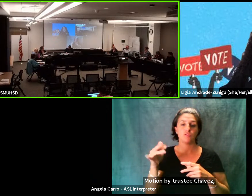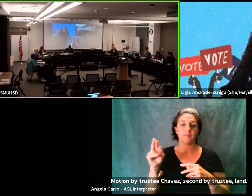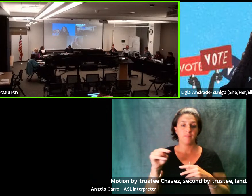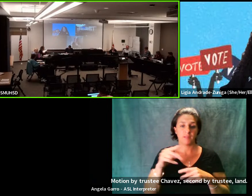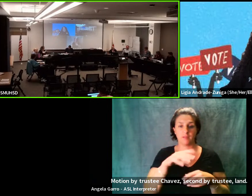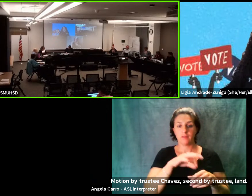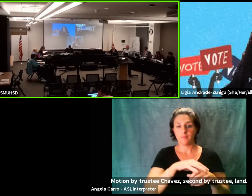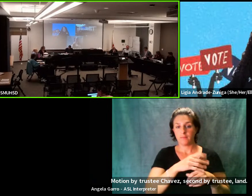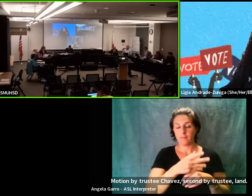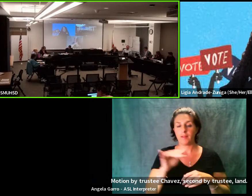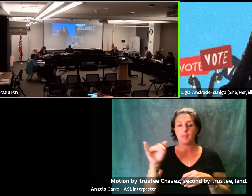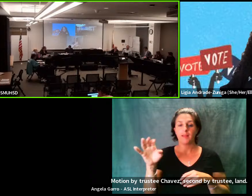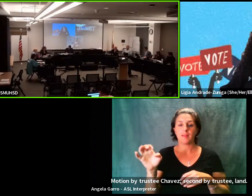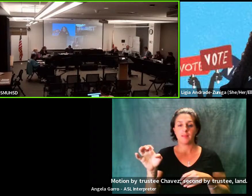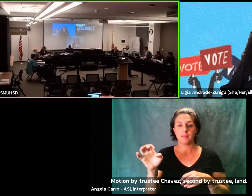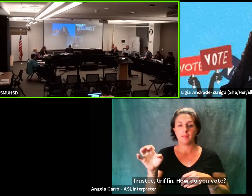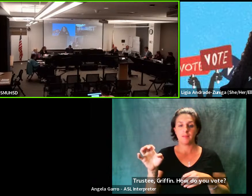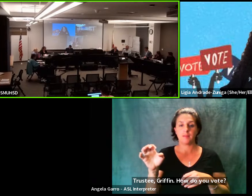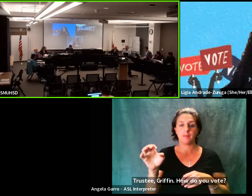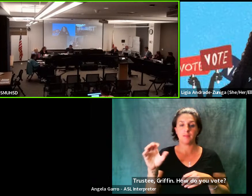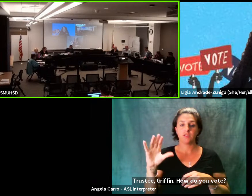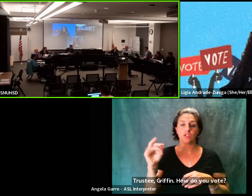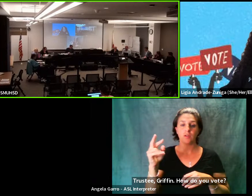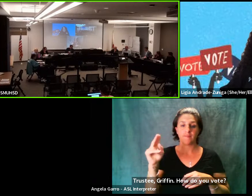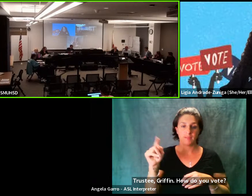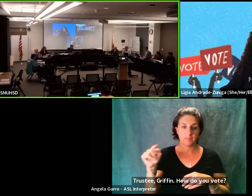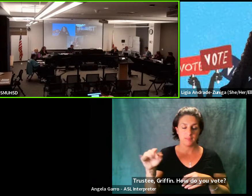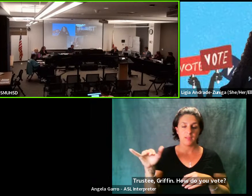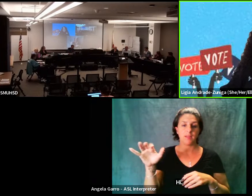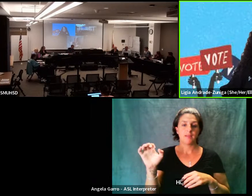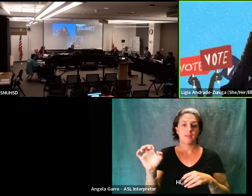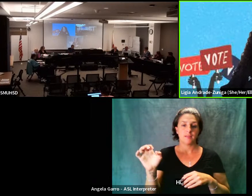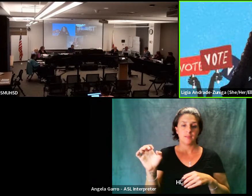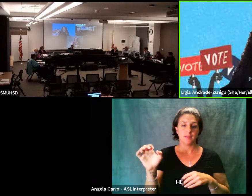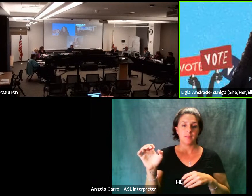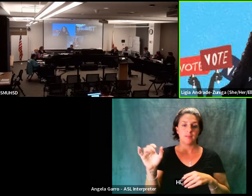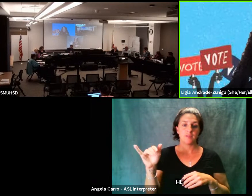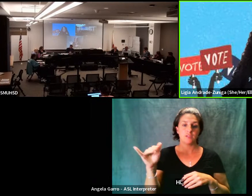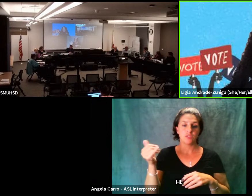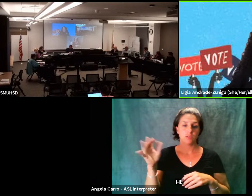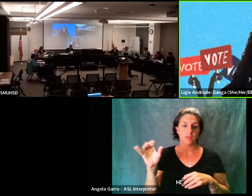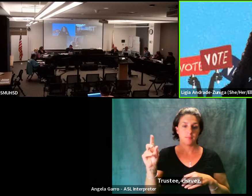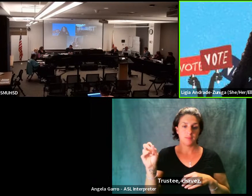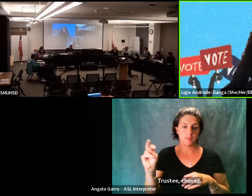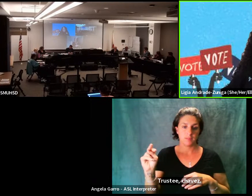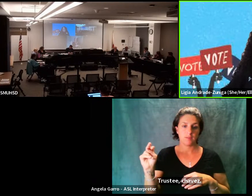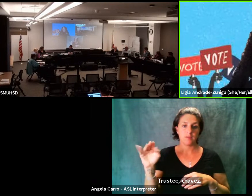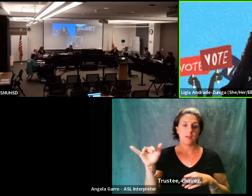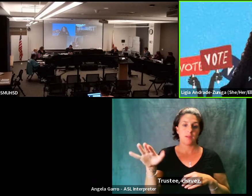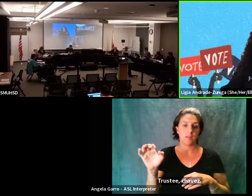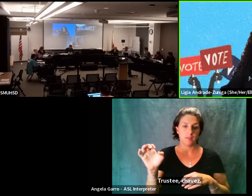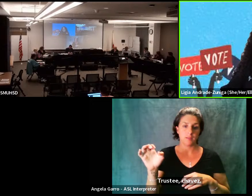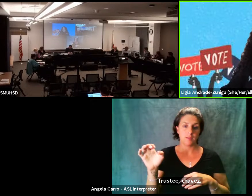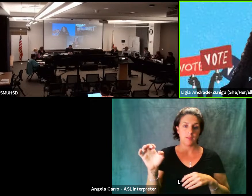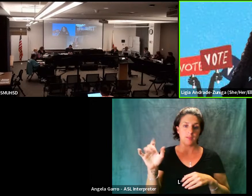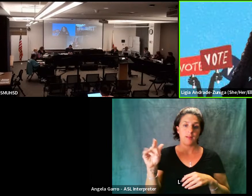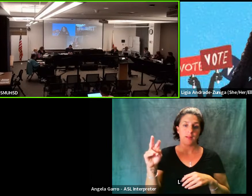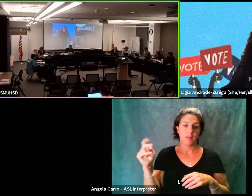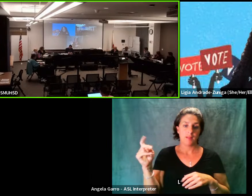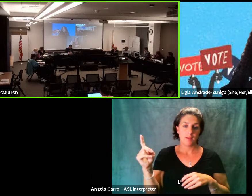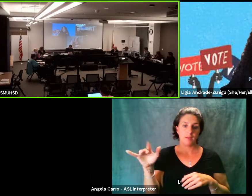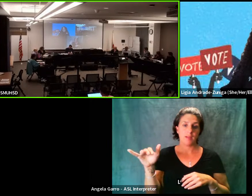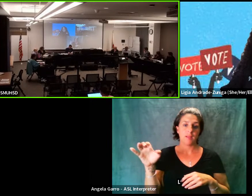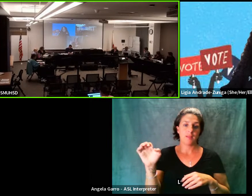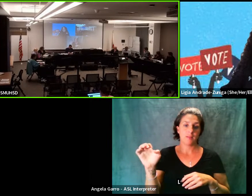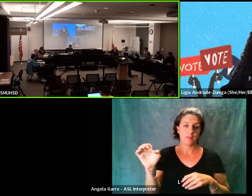vote? Aye. Trustee Chavez, Aye. trustee Jacobson, Aye. trustee Land,